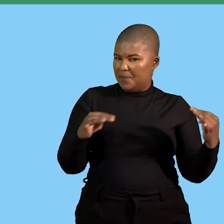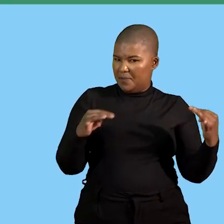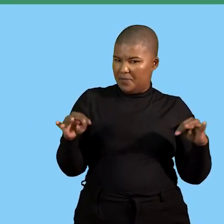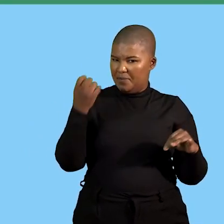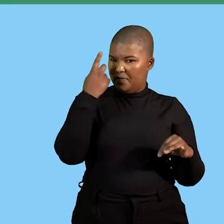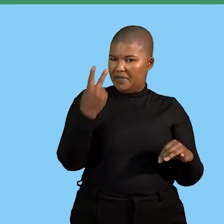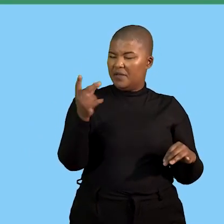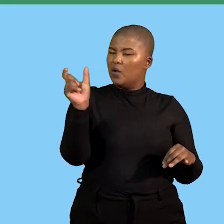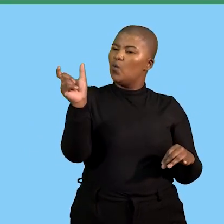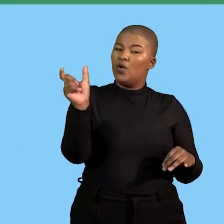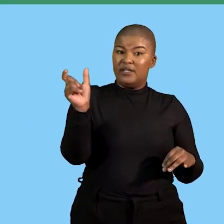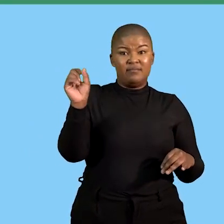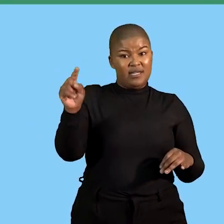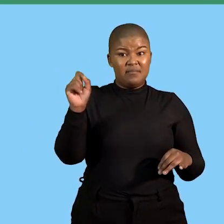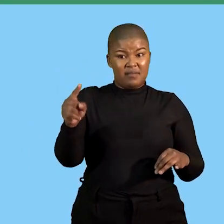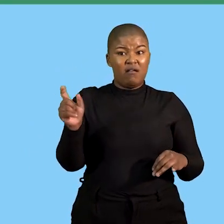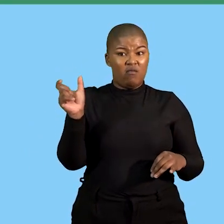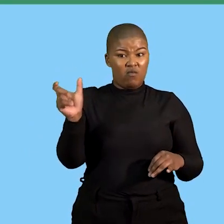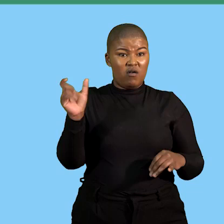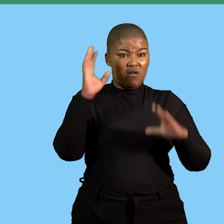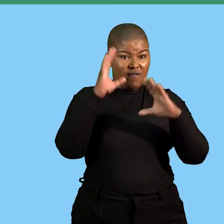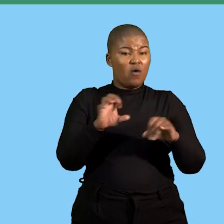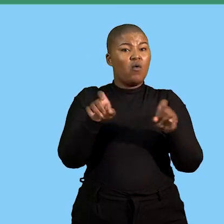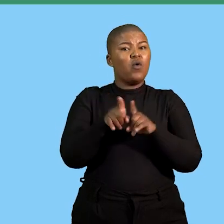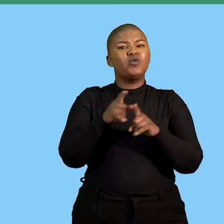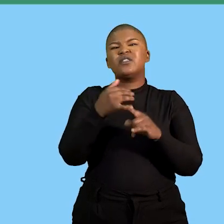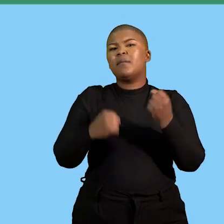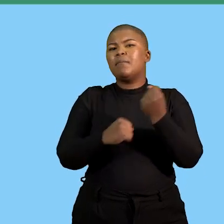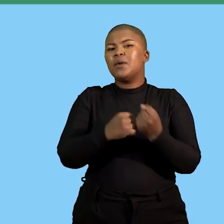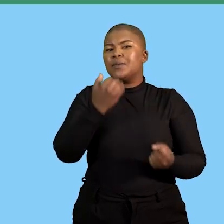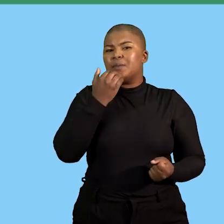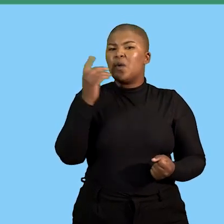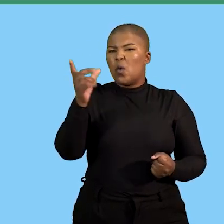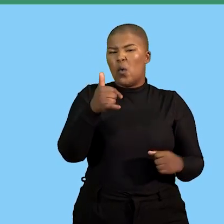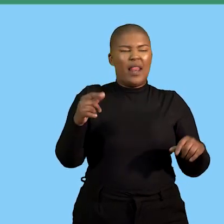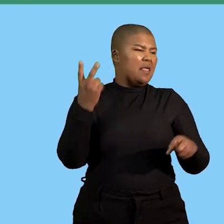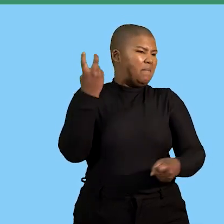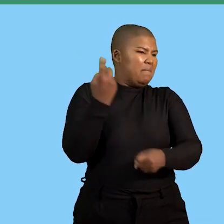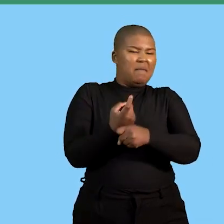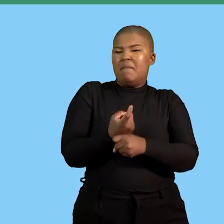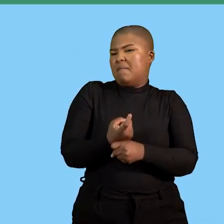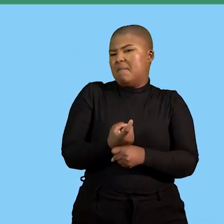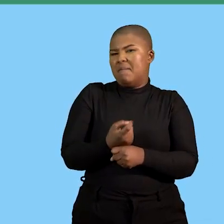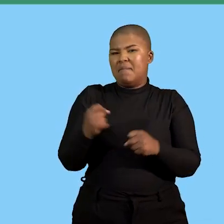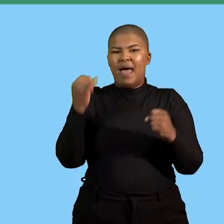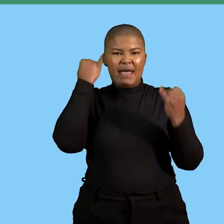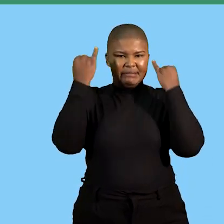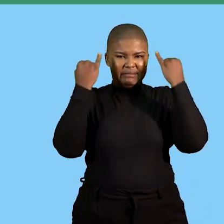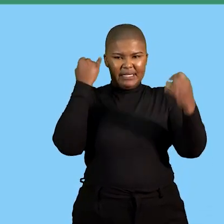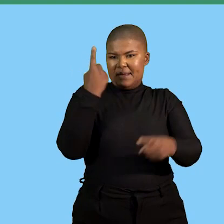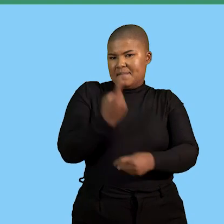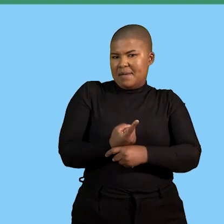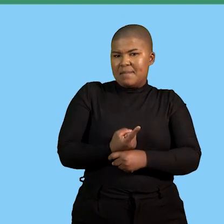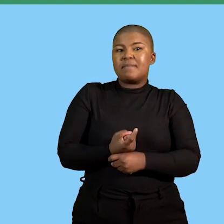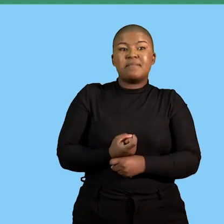becomes our keyword, and it also is also supported by the idea that they are opposing each other's ideas.